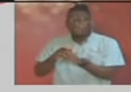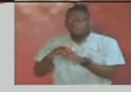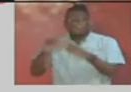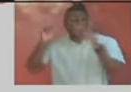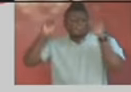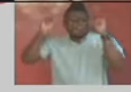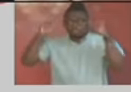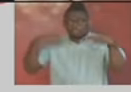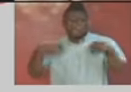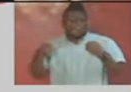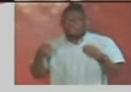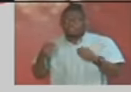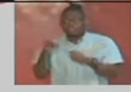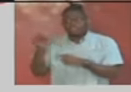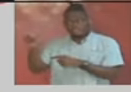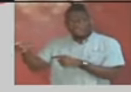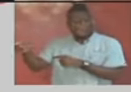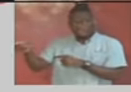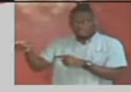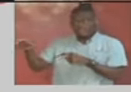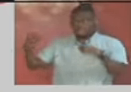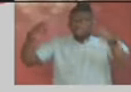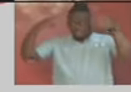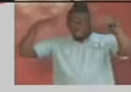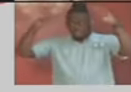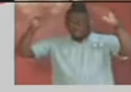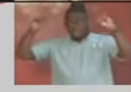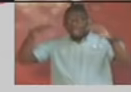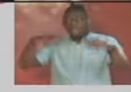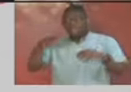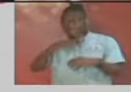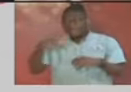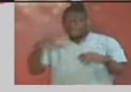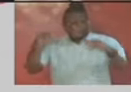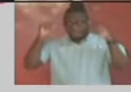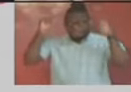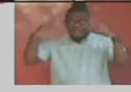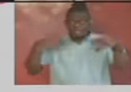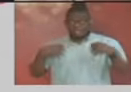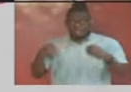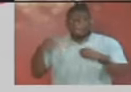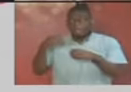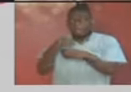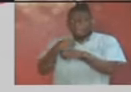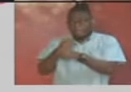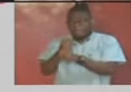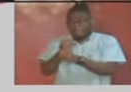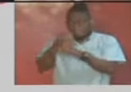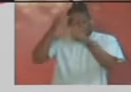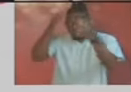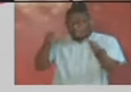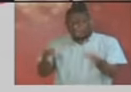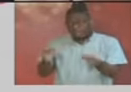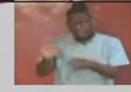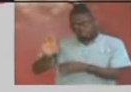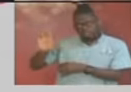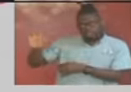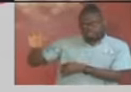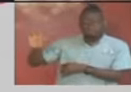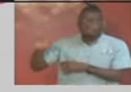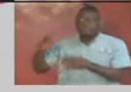decisions will lie with them. In the coming weeks, I'm sure we will review certain aspects of what is still